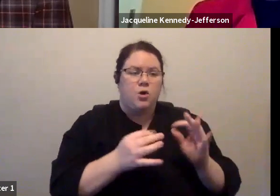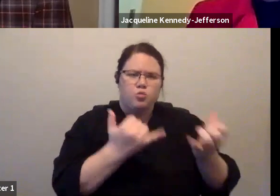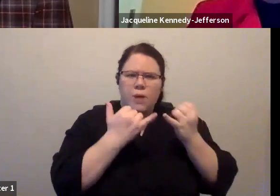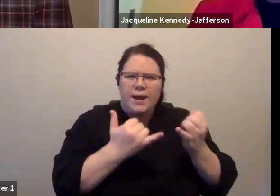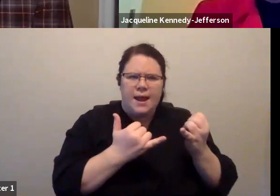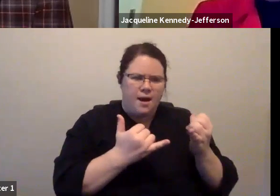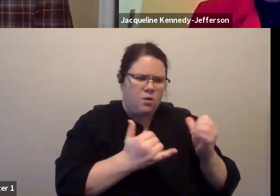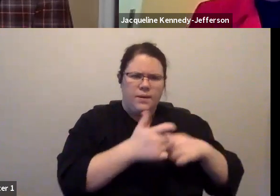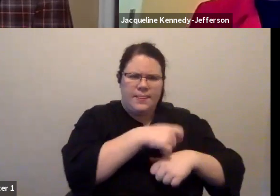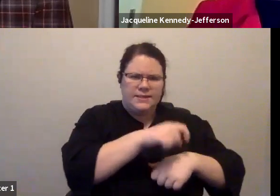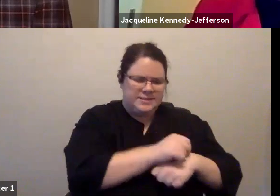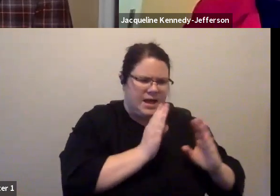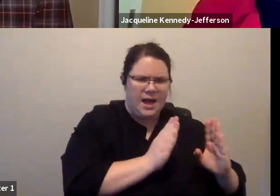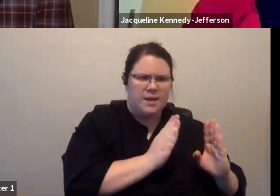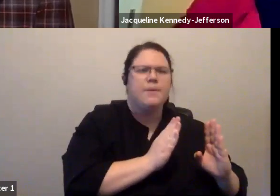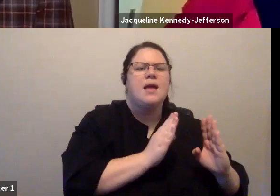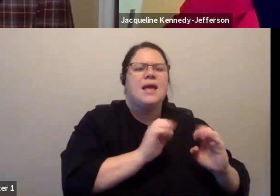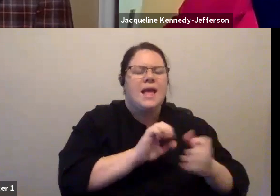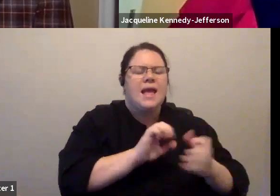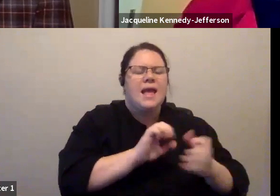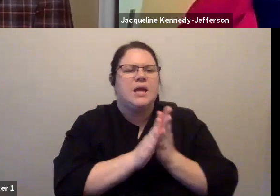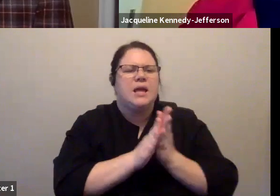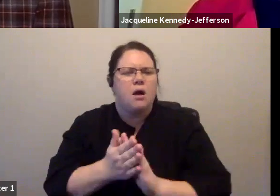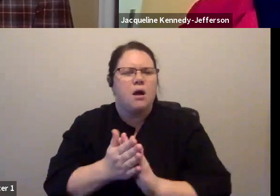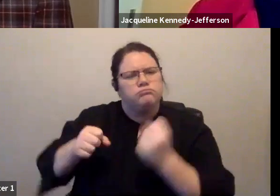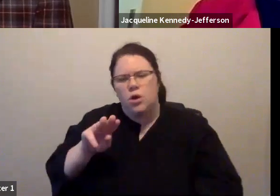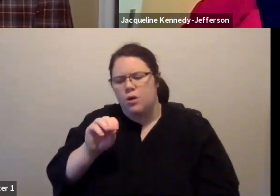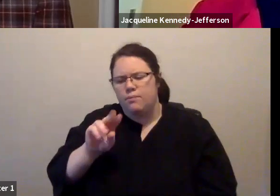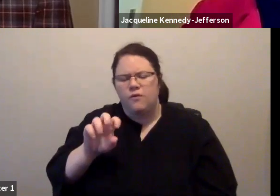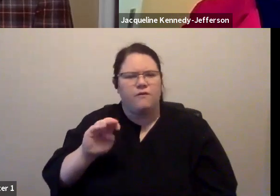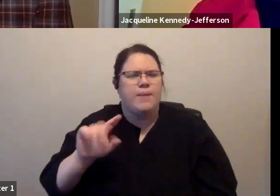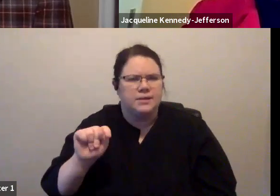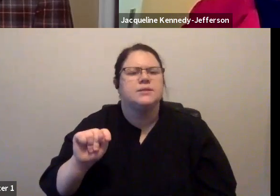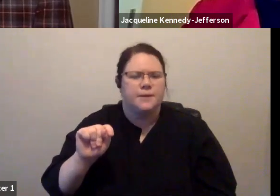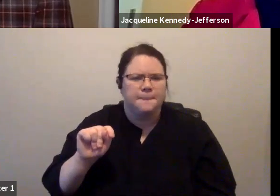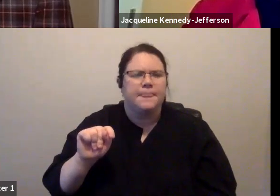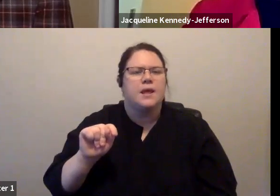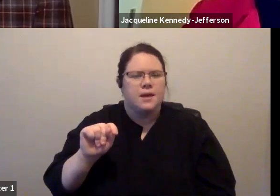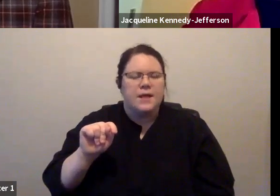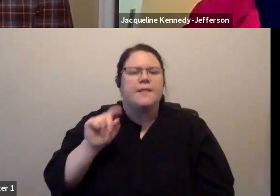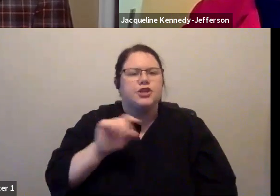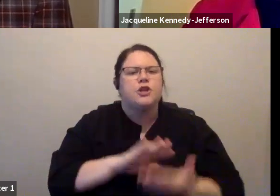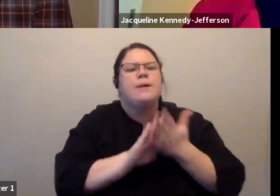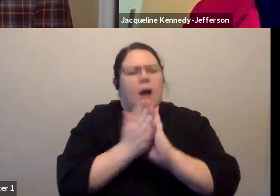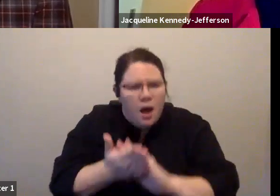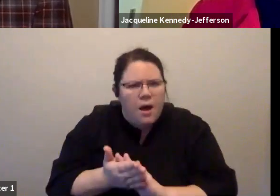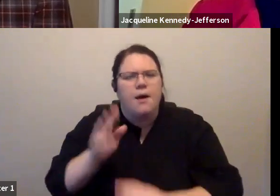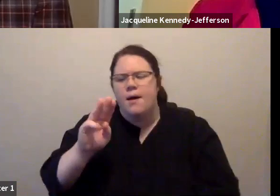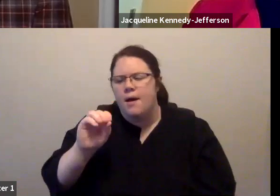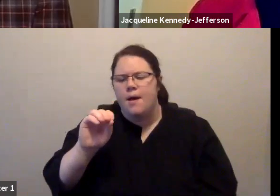that out in a lot of talk about making sure this becomes a movement. And I